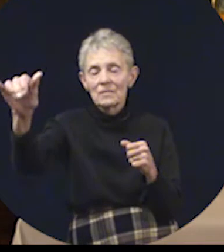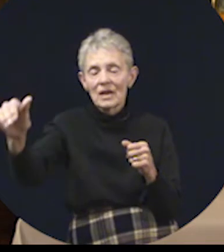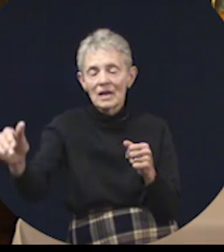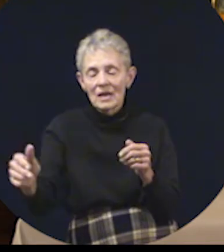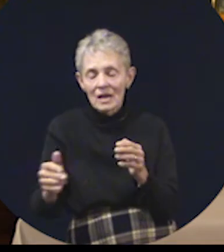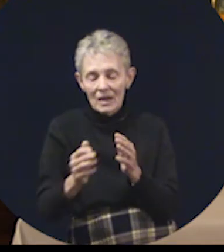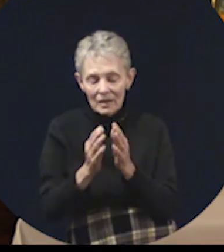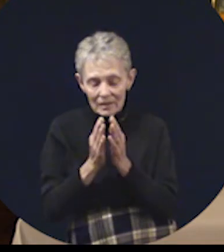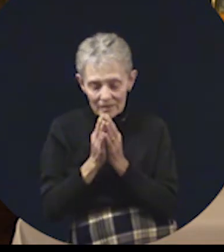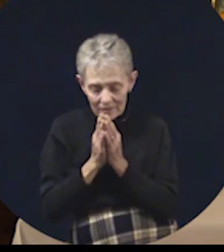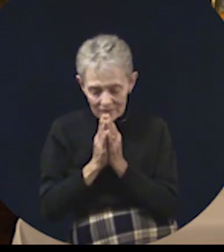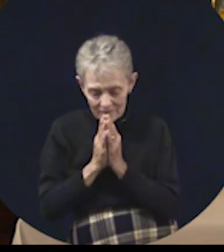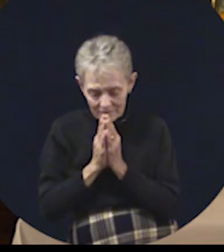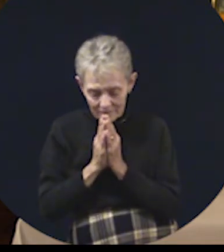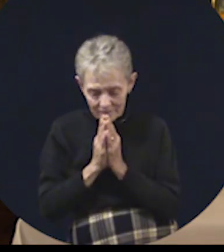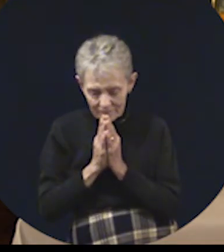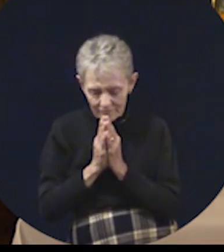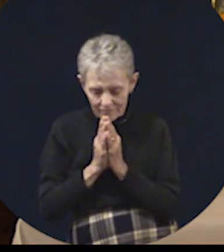Amen.